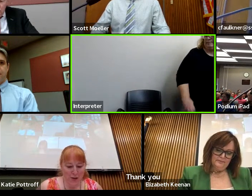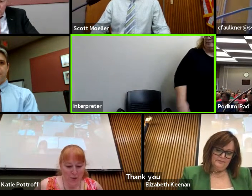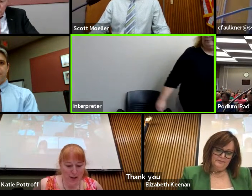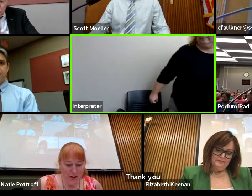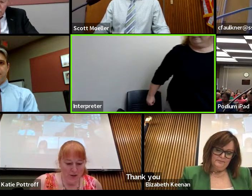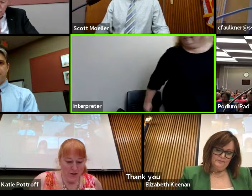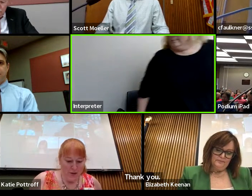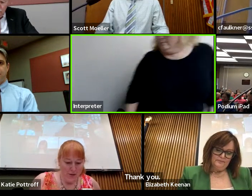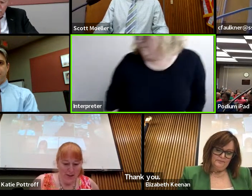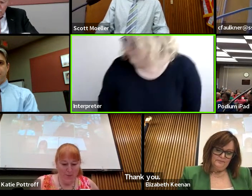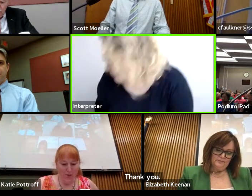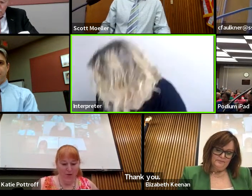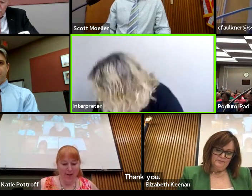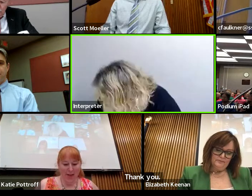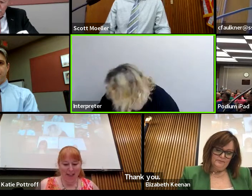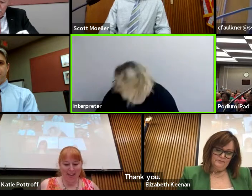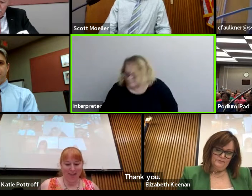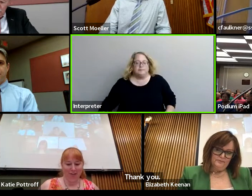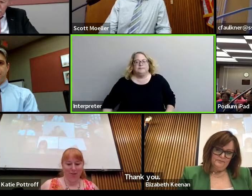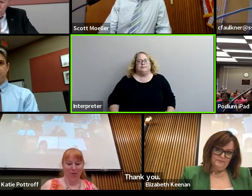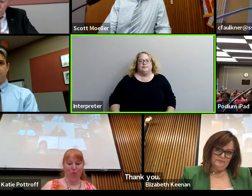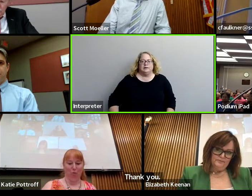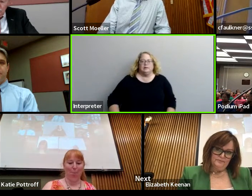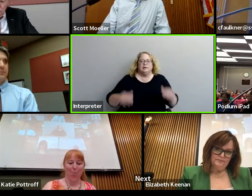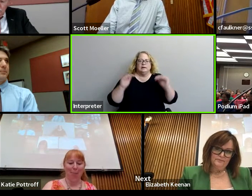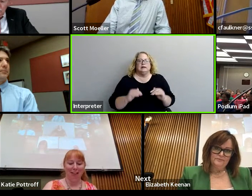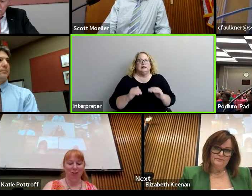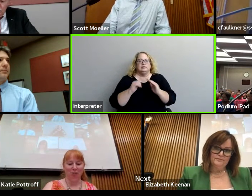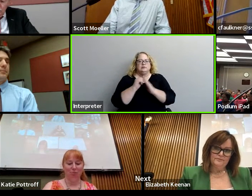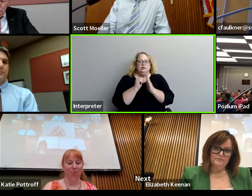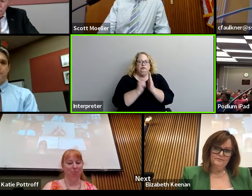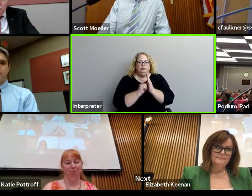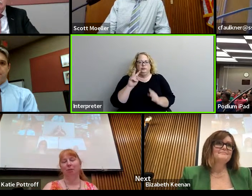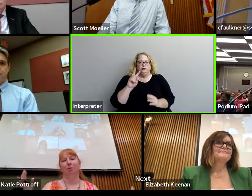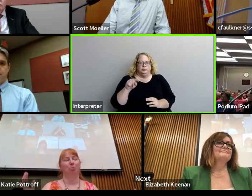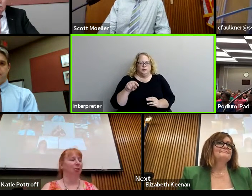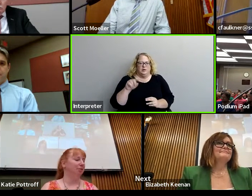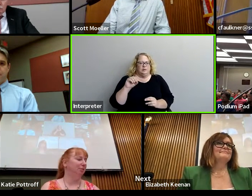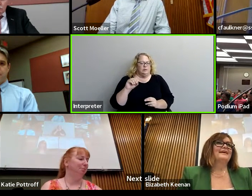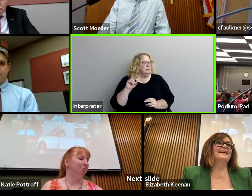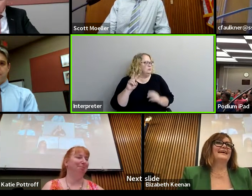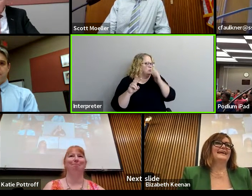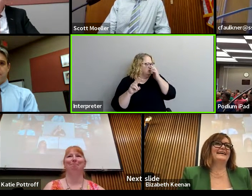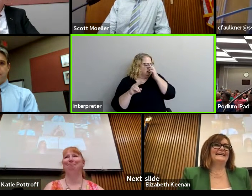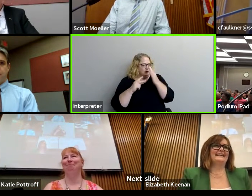Next on our agenda, 2.02, is the program monitoring. Monitoring.